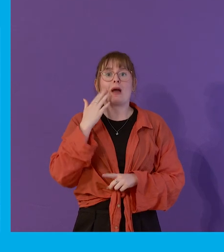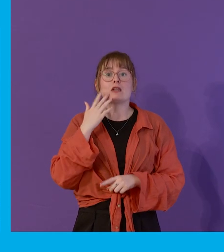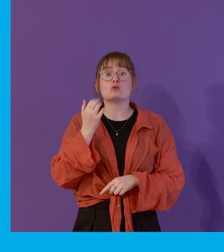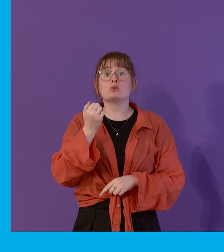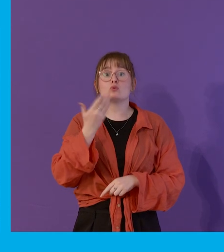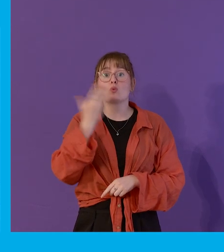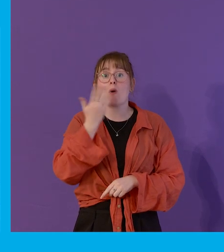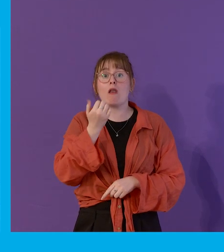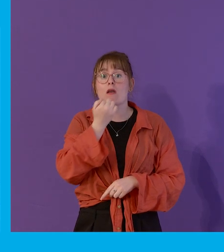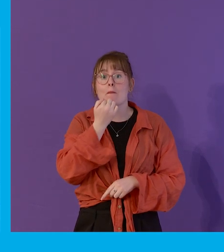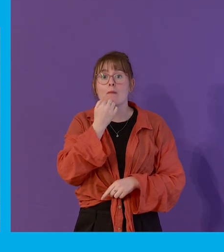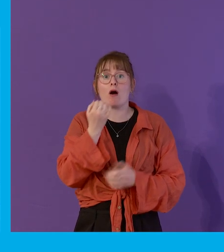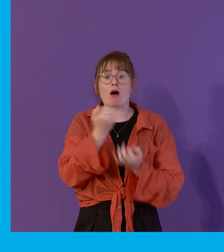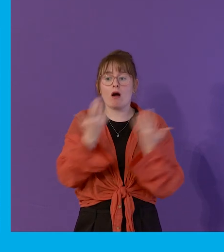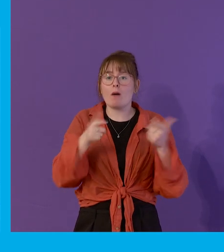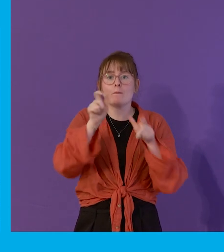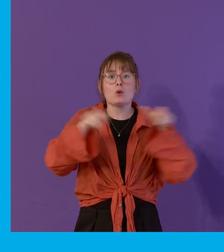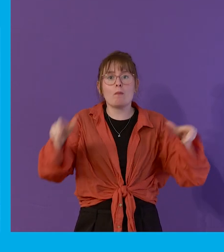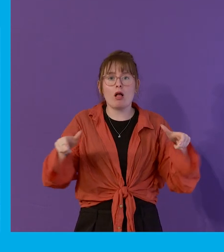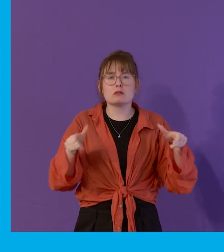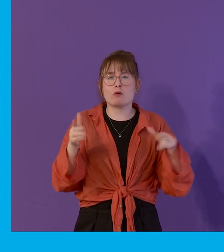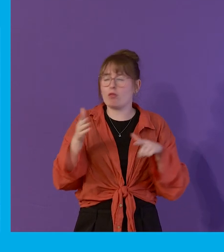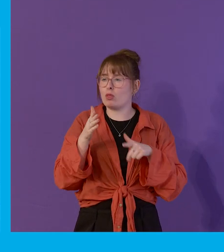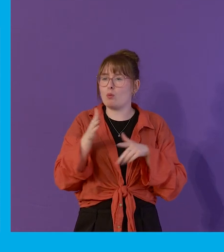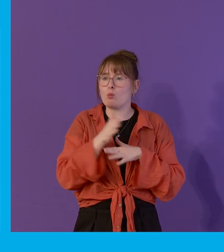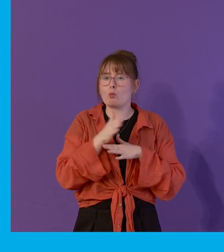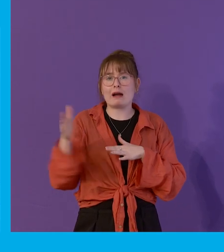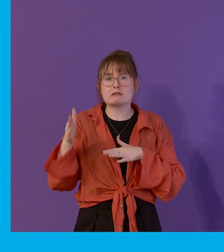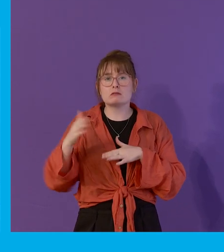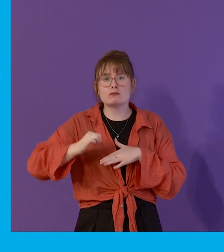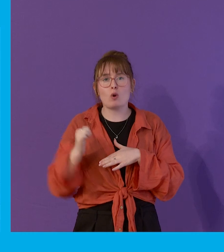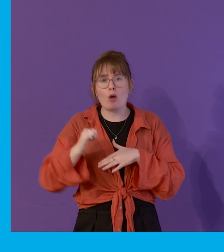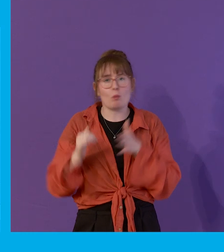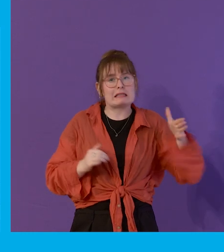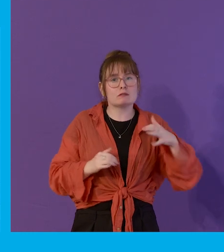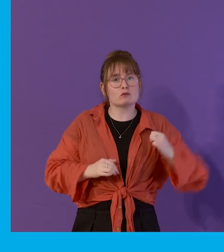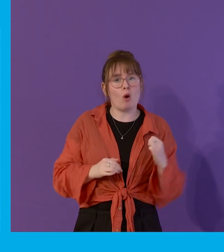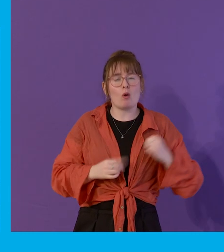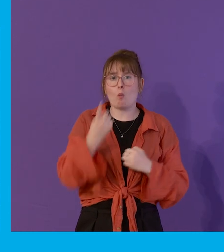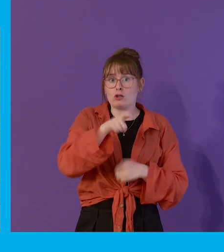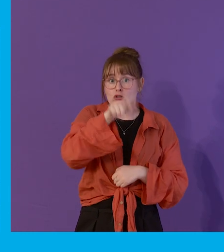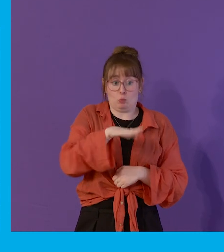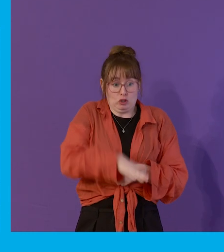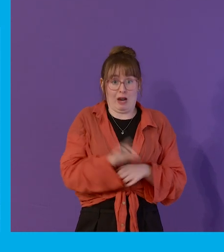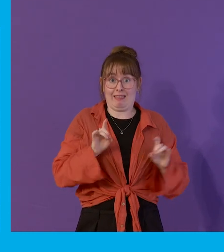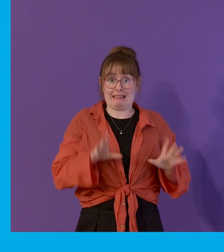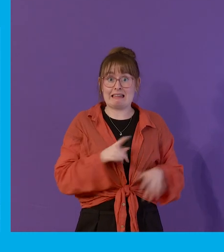drop. And I think there's one primary school in the very northwest of Scotland where there's one child at the moment. And